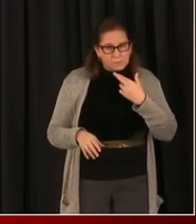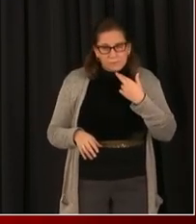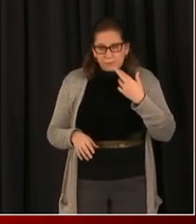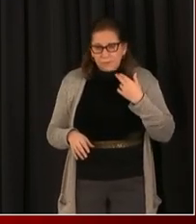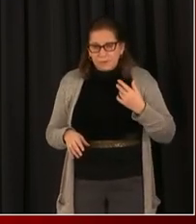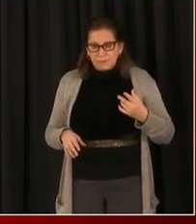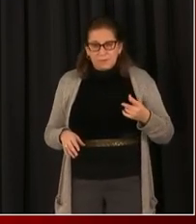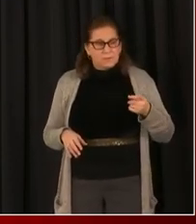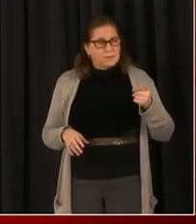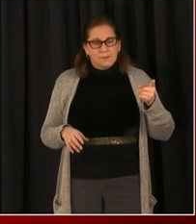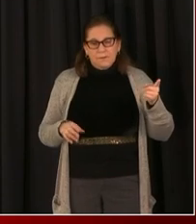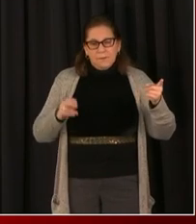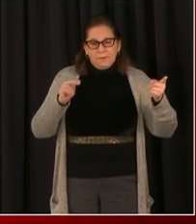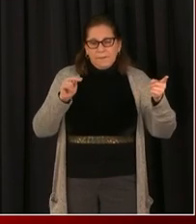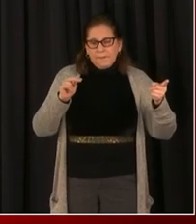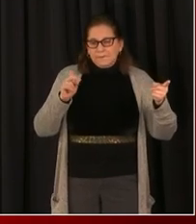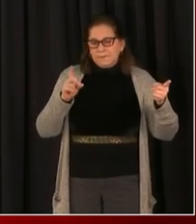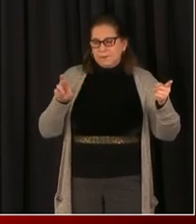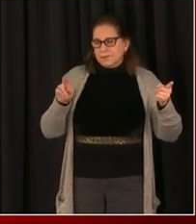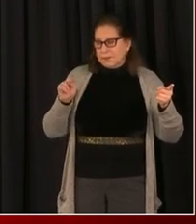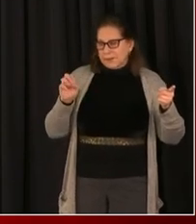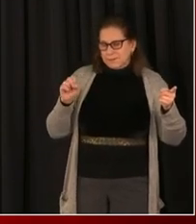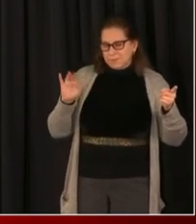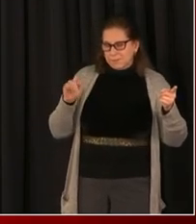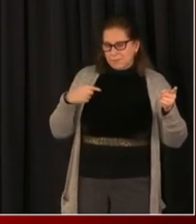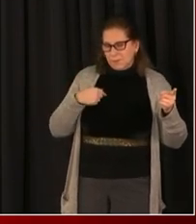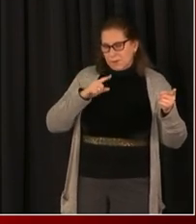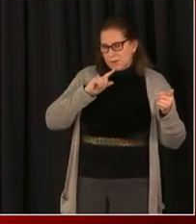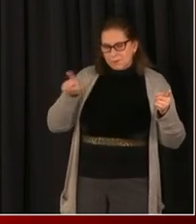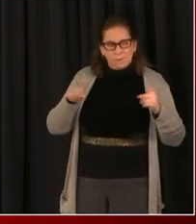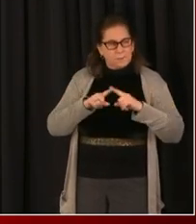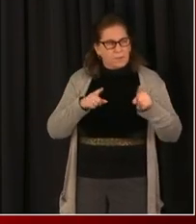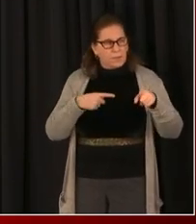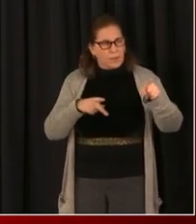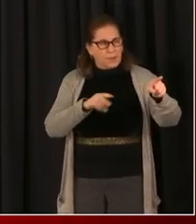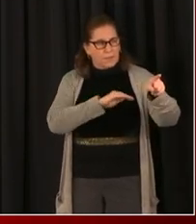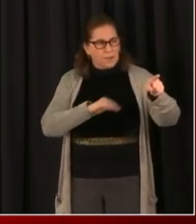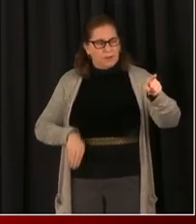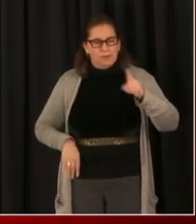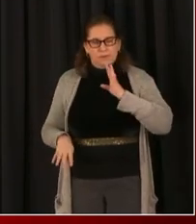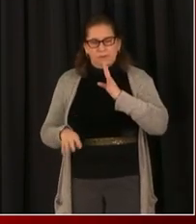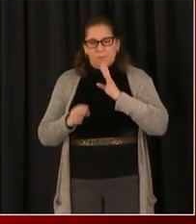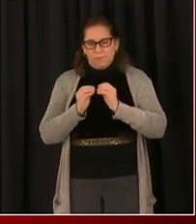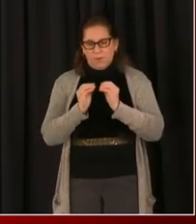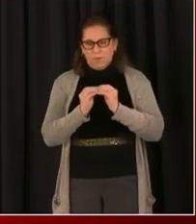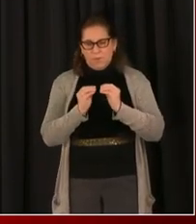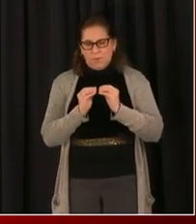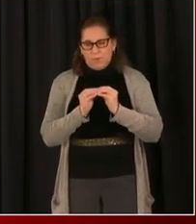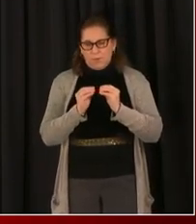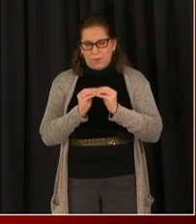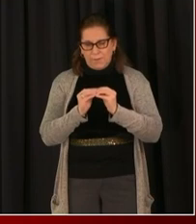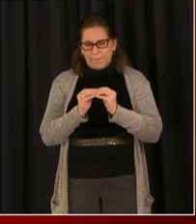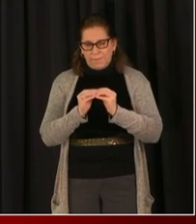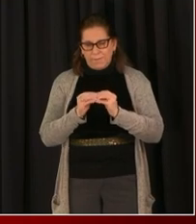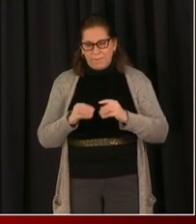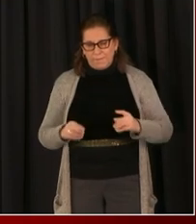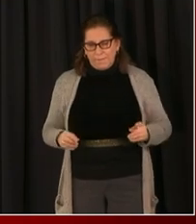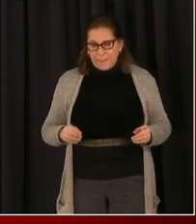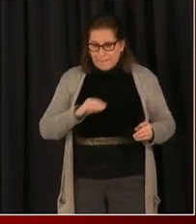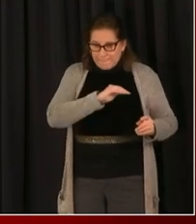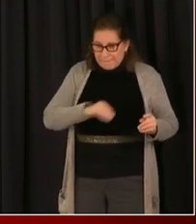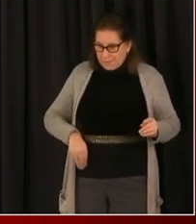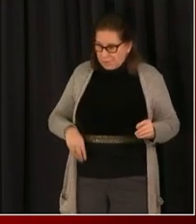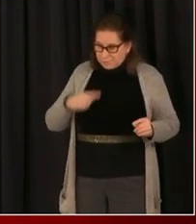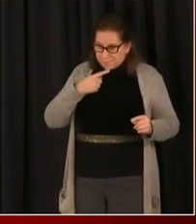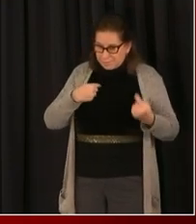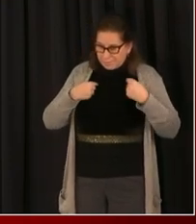but I think Sure. an additional action was taken today, and our goal is to make recommendations that allow us to target